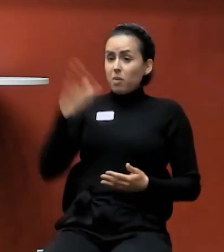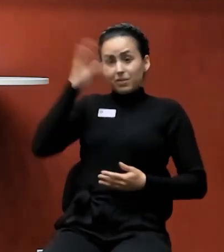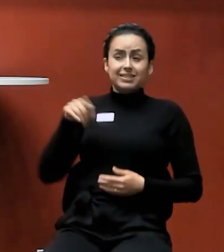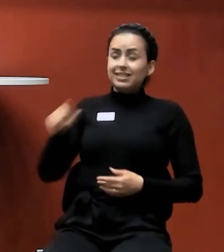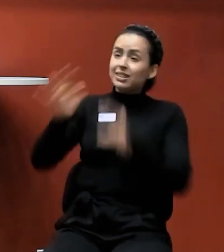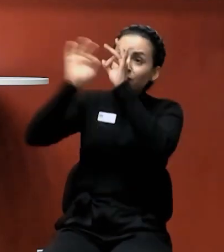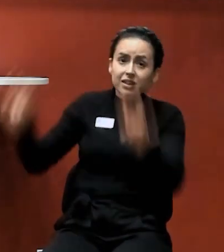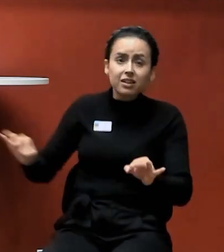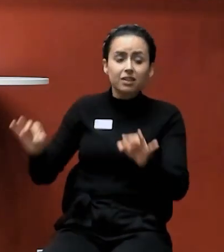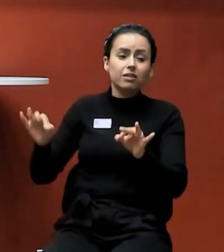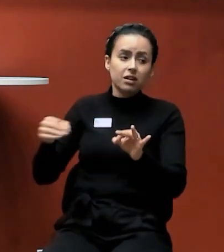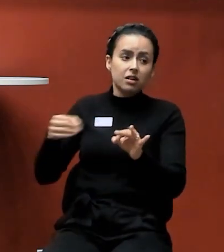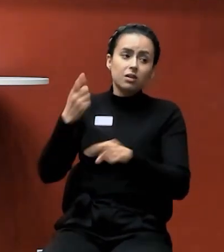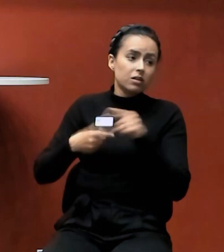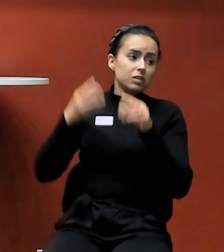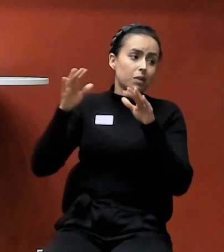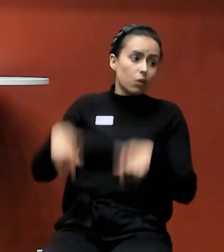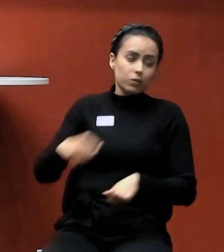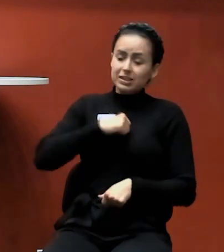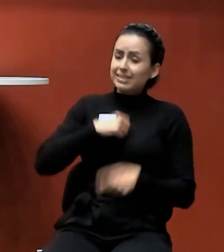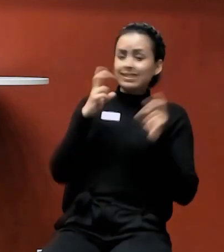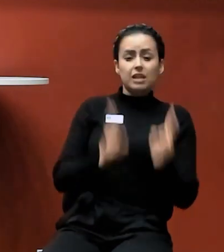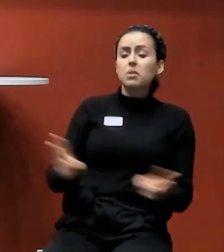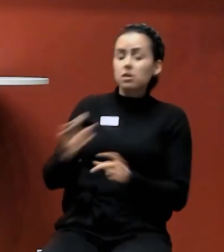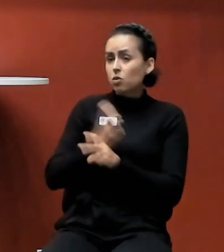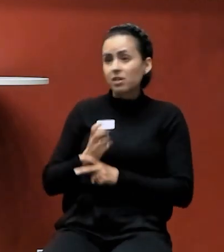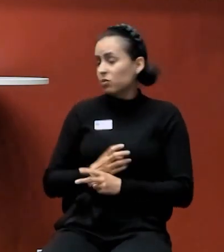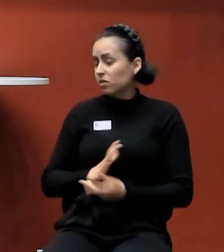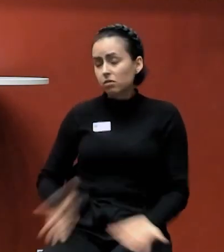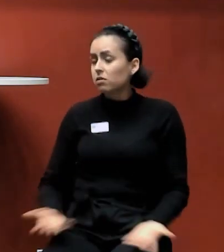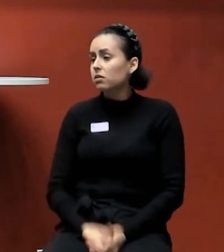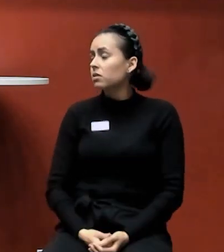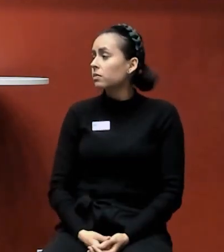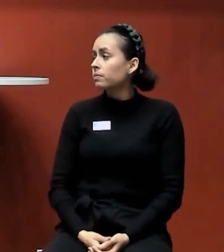this type of experience where actual people in power would experience that. Yeah.